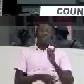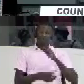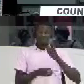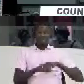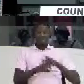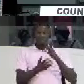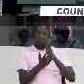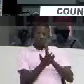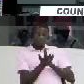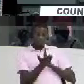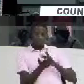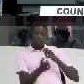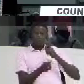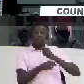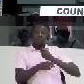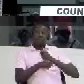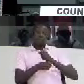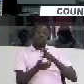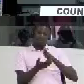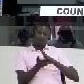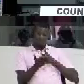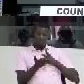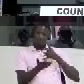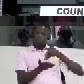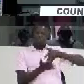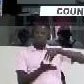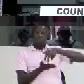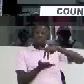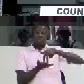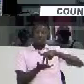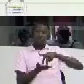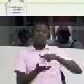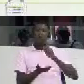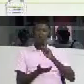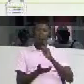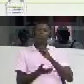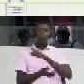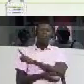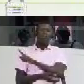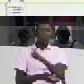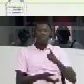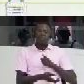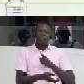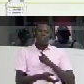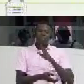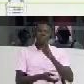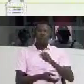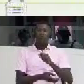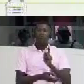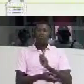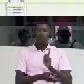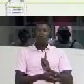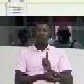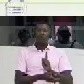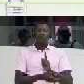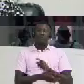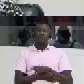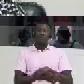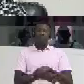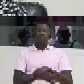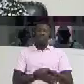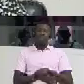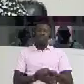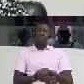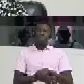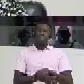form? léegi ñi nga xam ne ñoom ñoo ñëwoon foofu ci headquarters bi ci ay kilifa yi jamono ji nga dajalee police yi